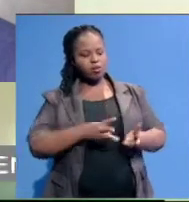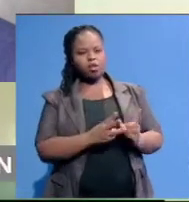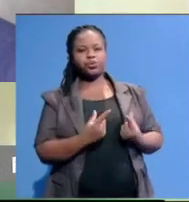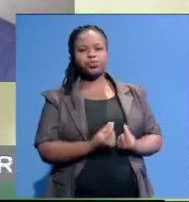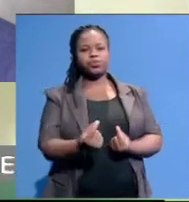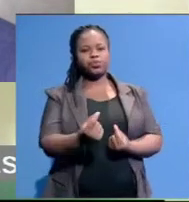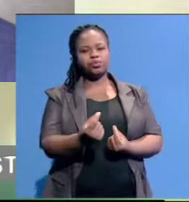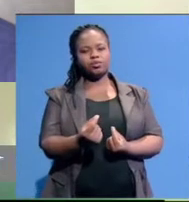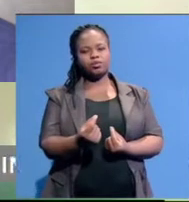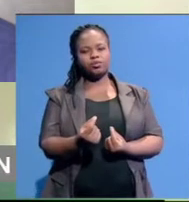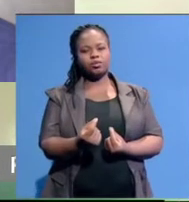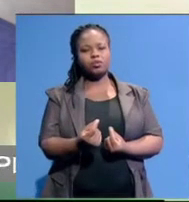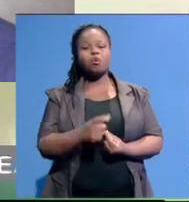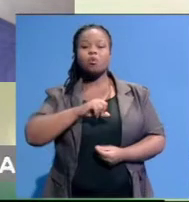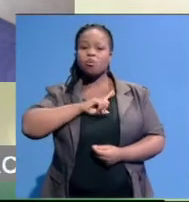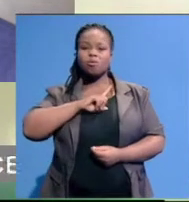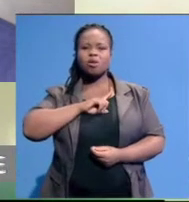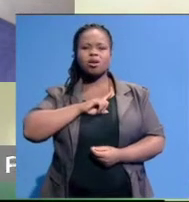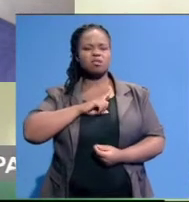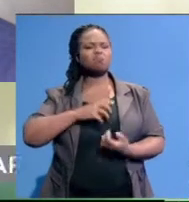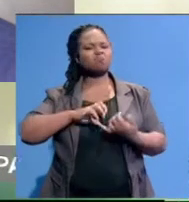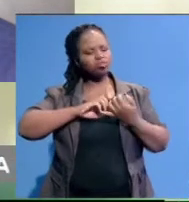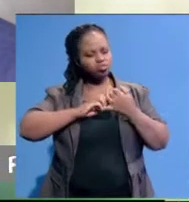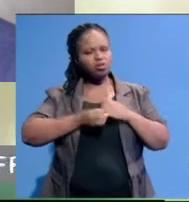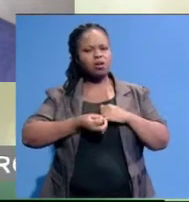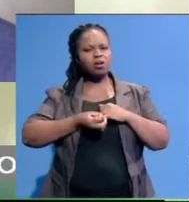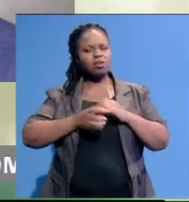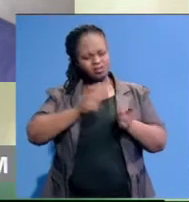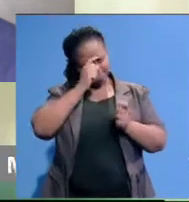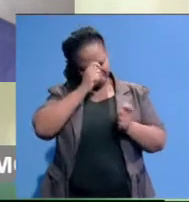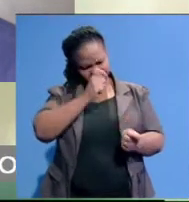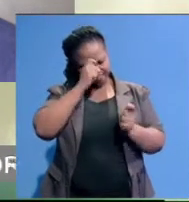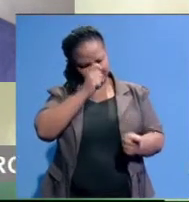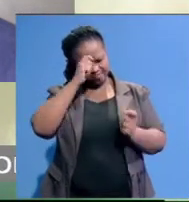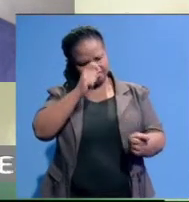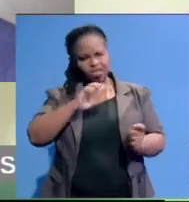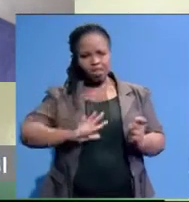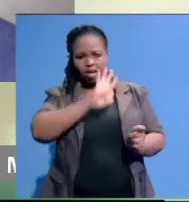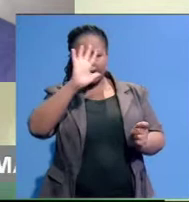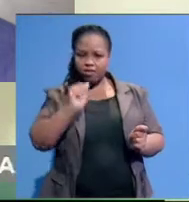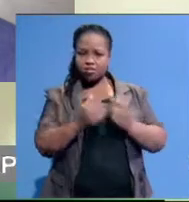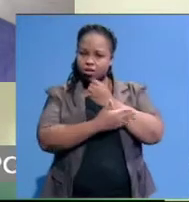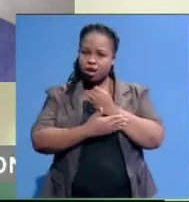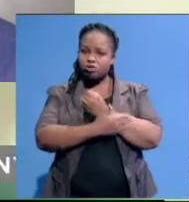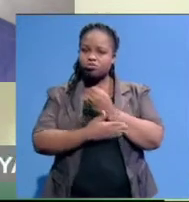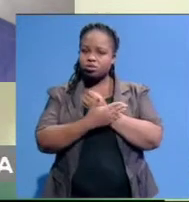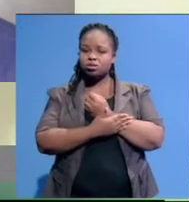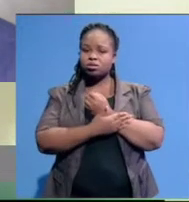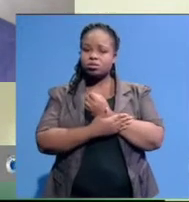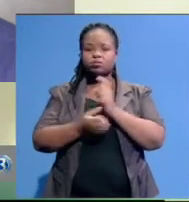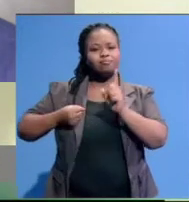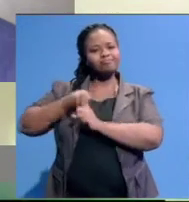meant to acknowledge the role that African countries played in supporting the liberation